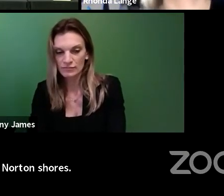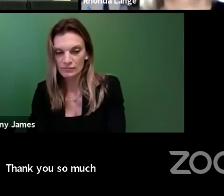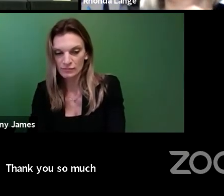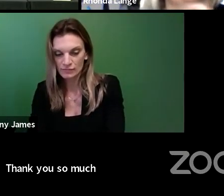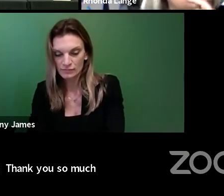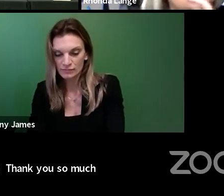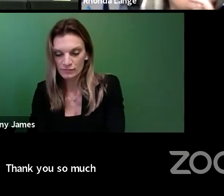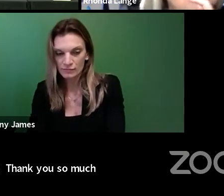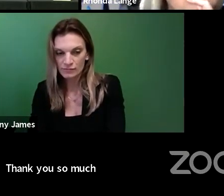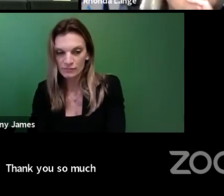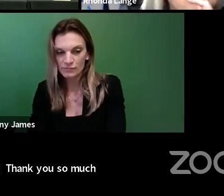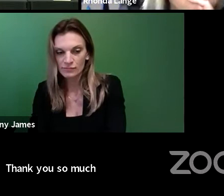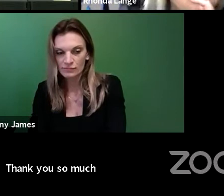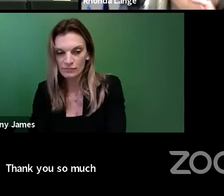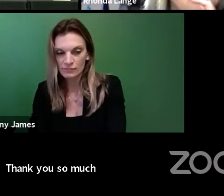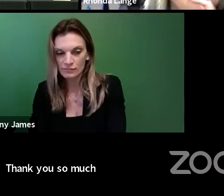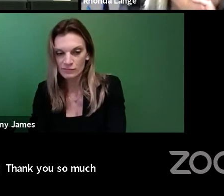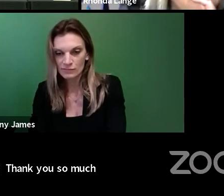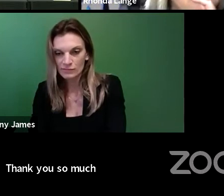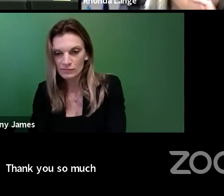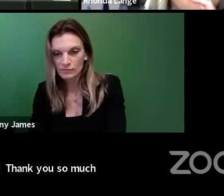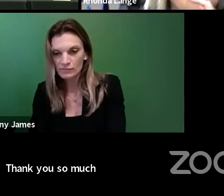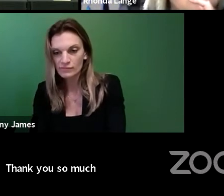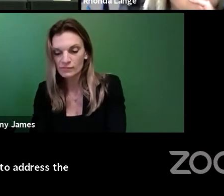the commission. 47.